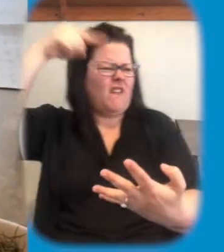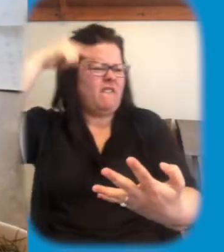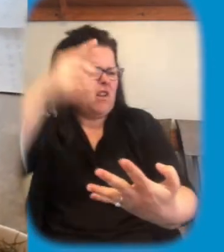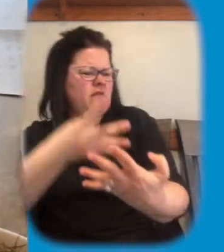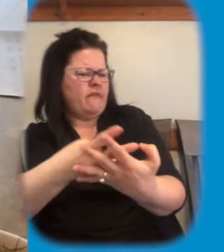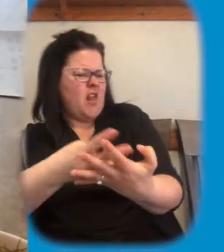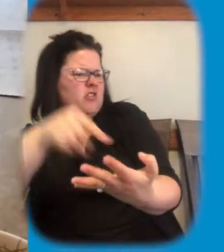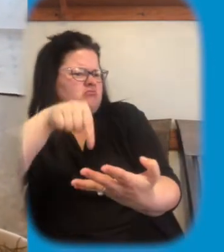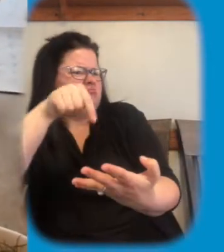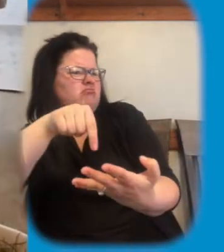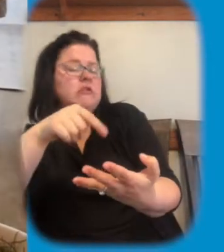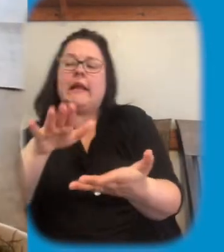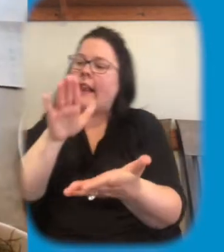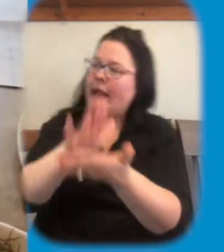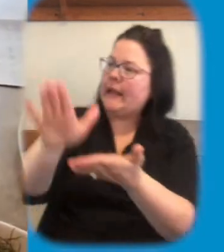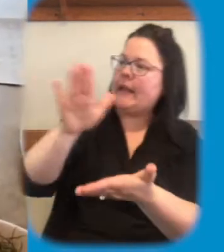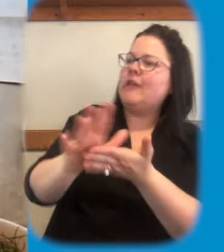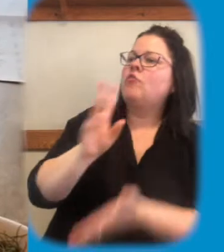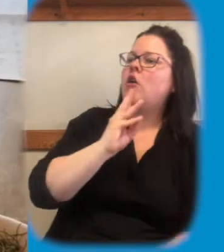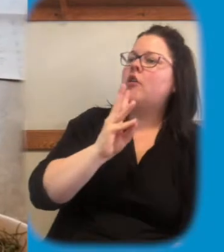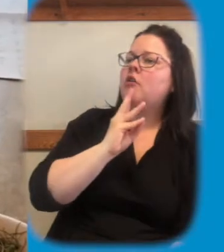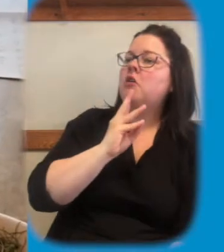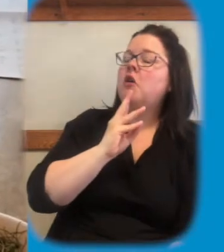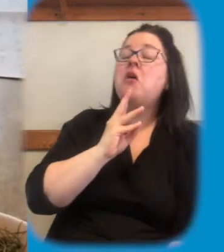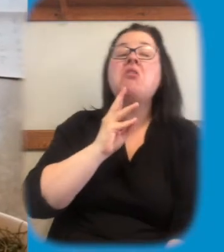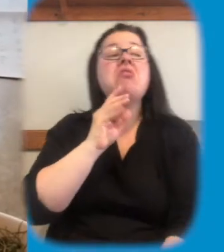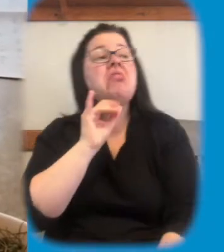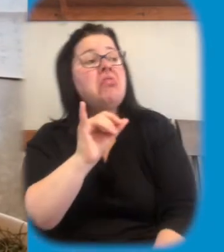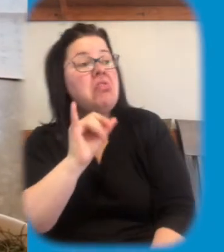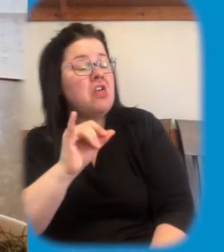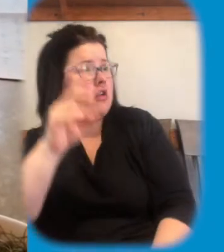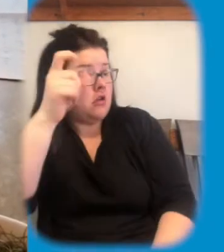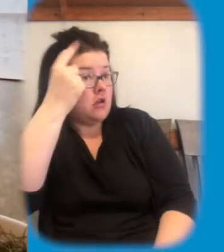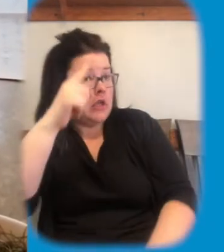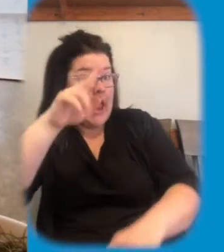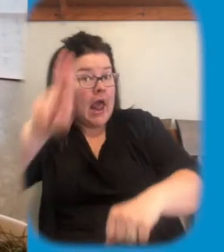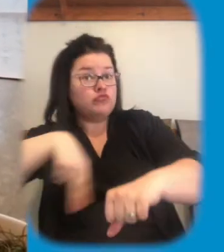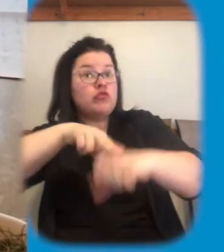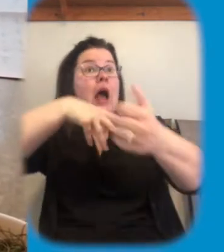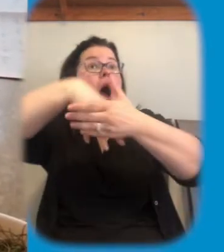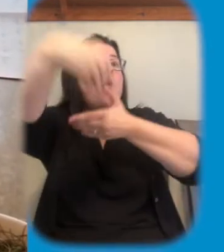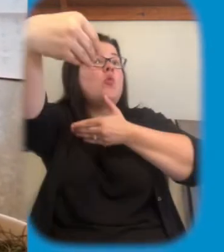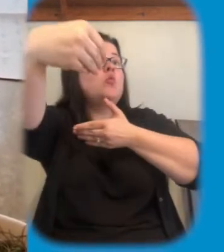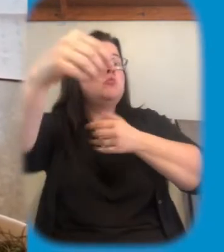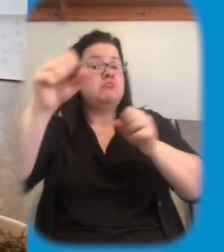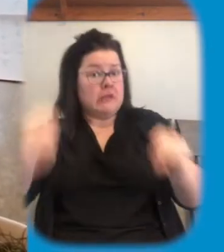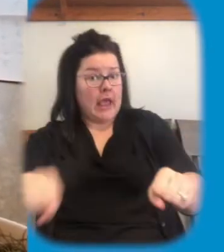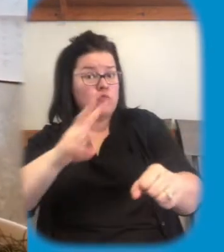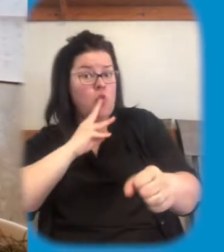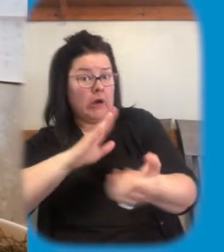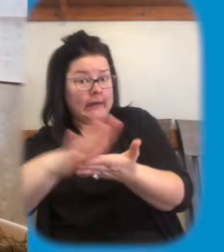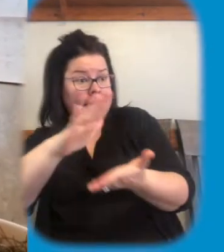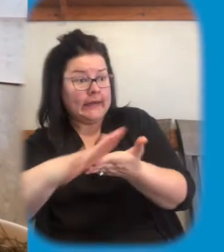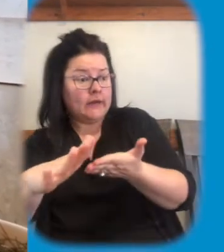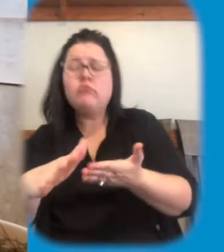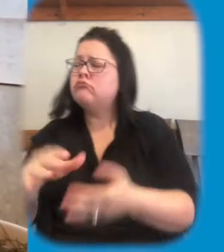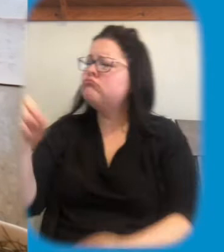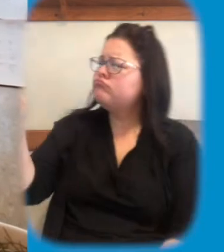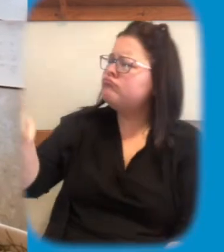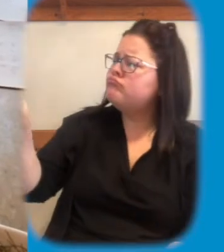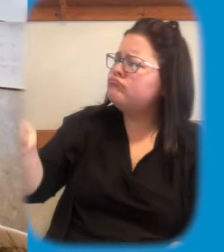To clean the water. Oh. Does water get cleaned in nature? Yes, sometimes.